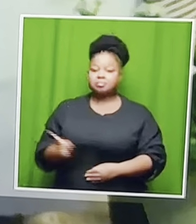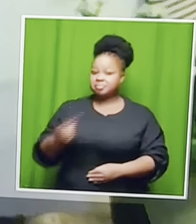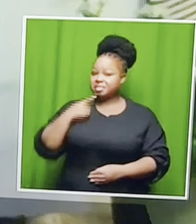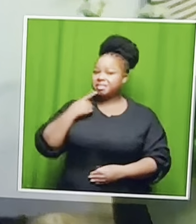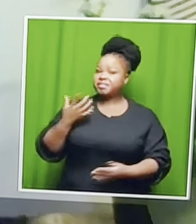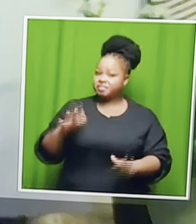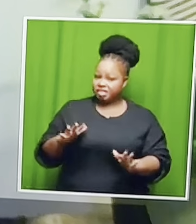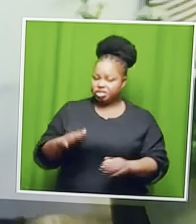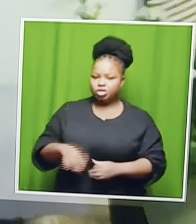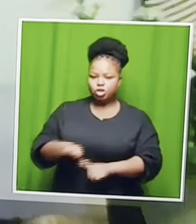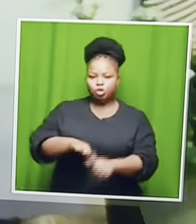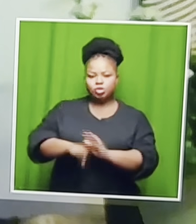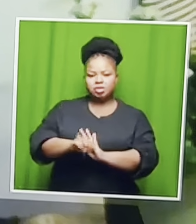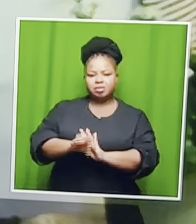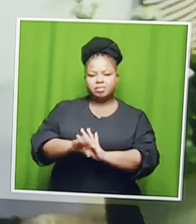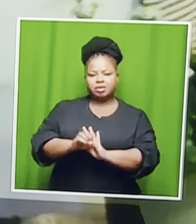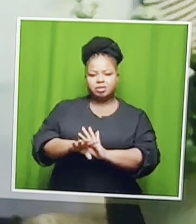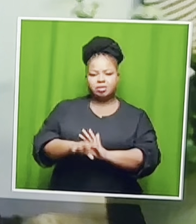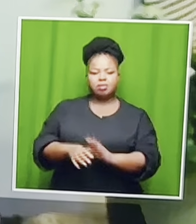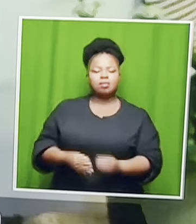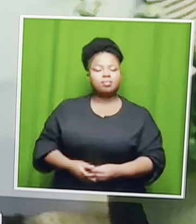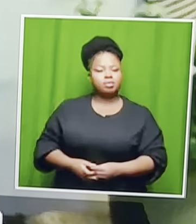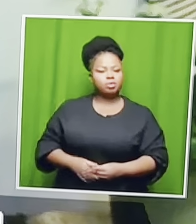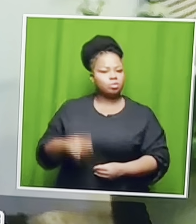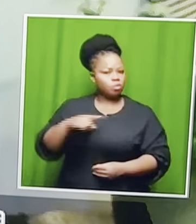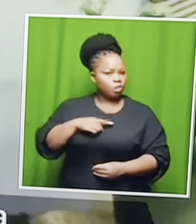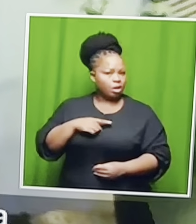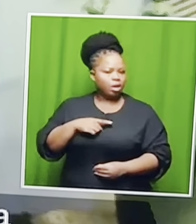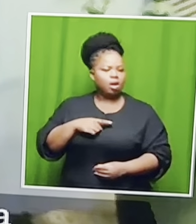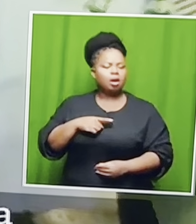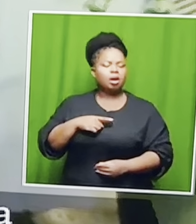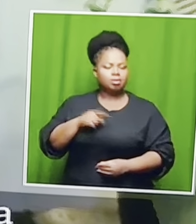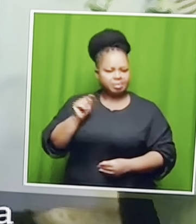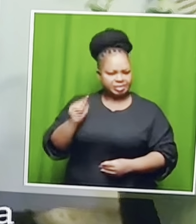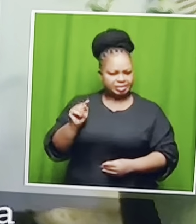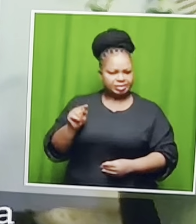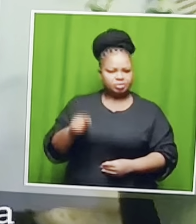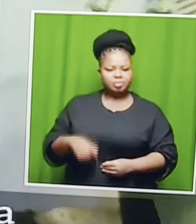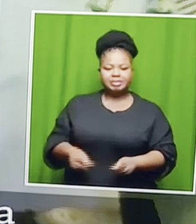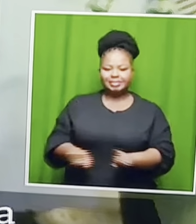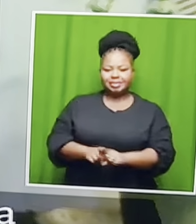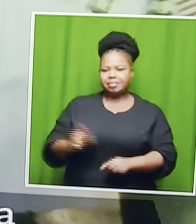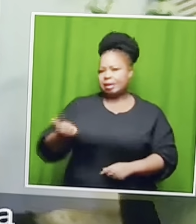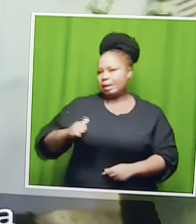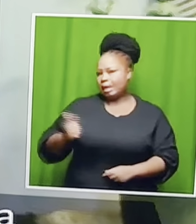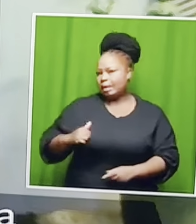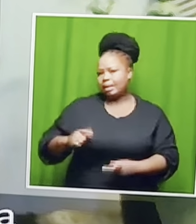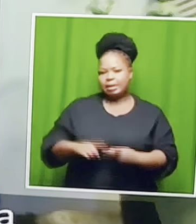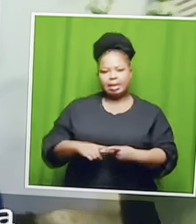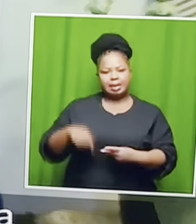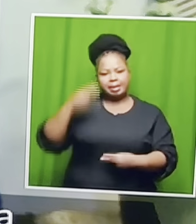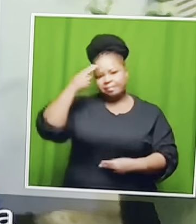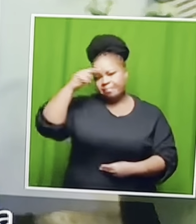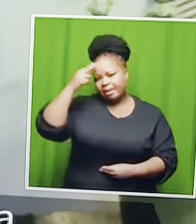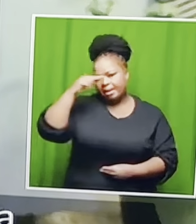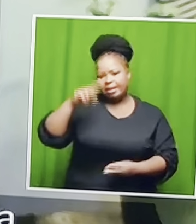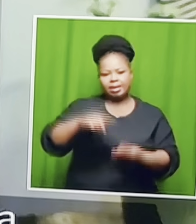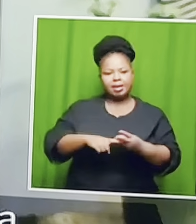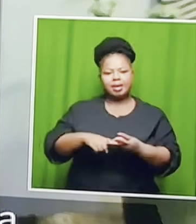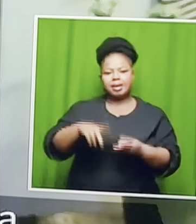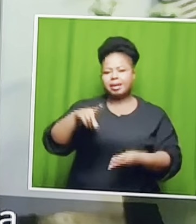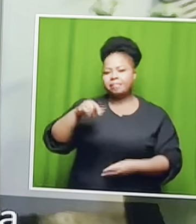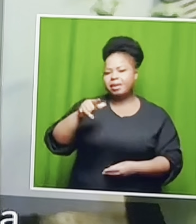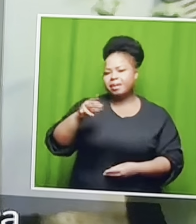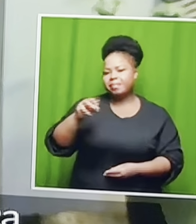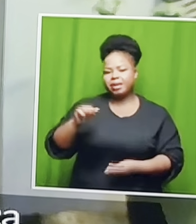Truth Social post because you are in very good company. Ask the Canadians, ask the Mexicans, ask the Panamanians, ask